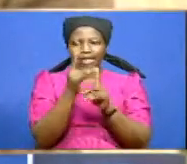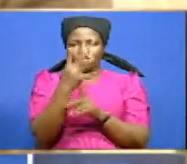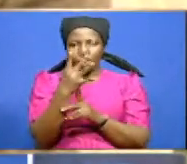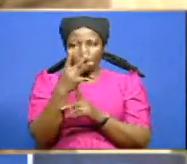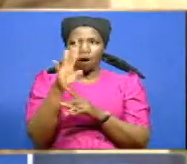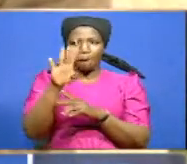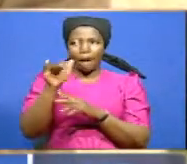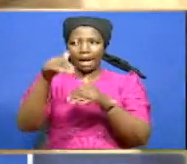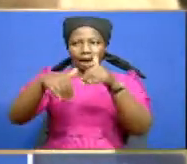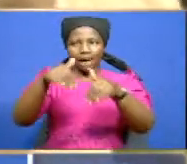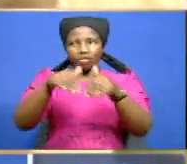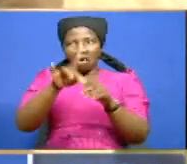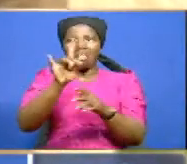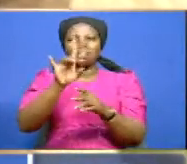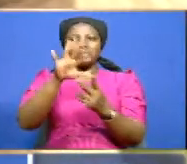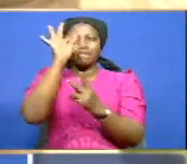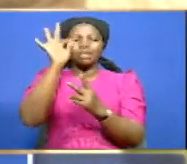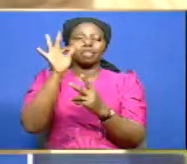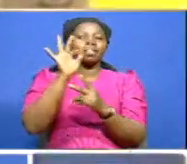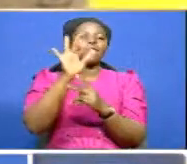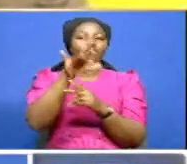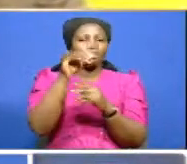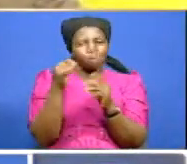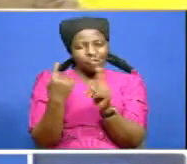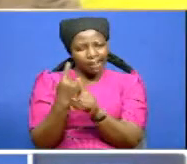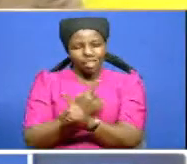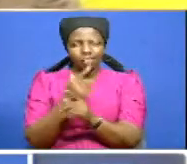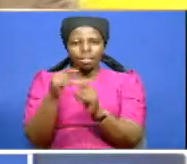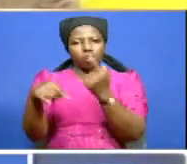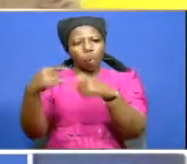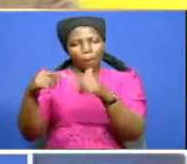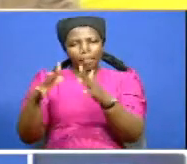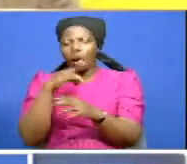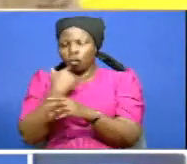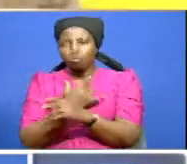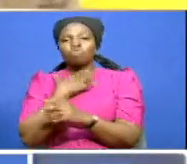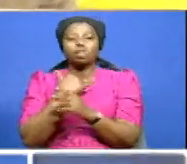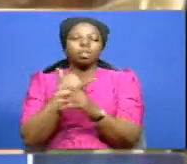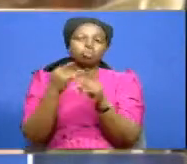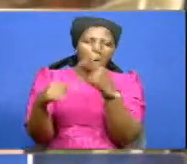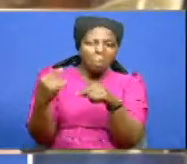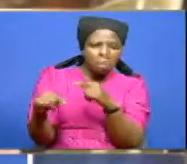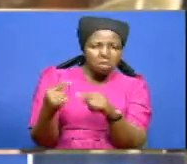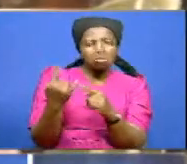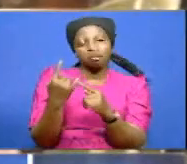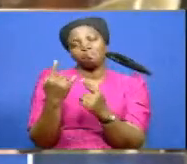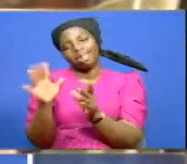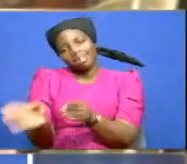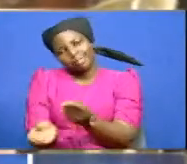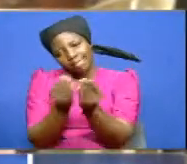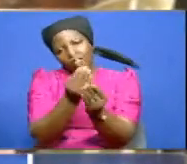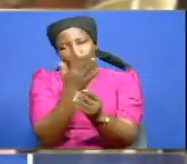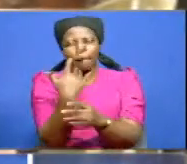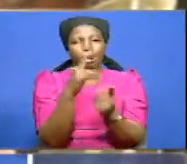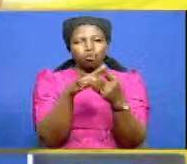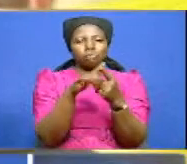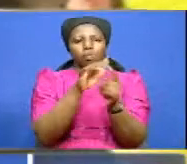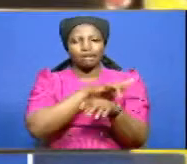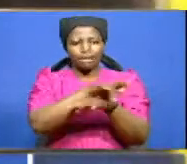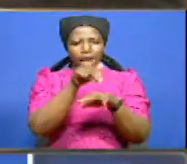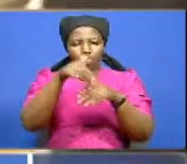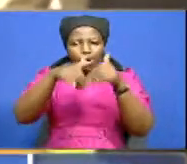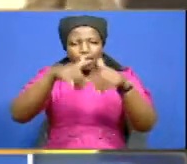picked among several aspirants who presented their applications to the party's ANC National Elections Board. According to ANC